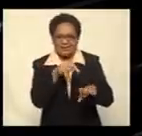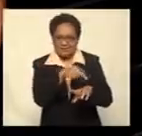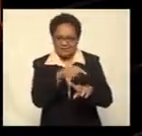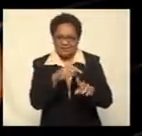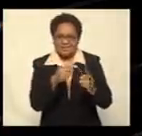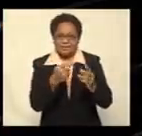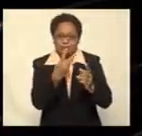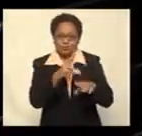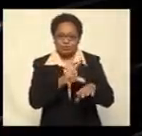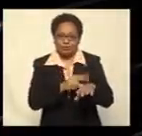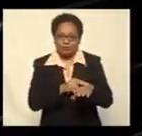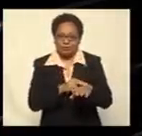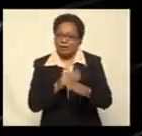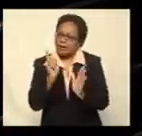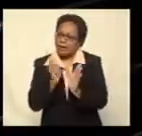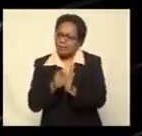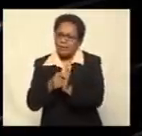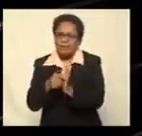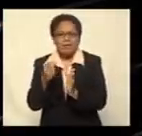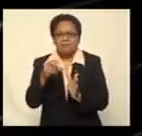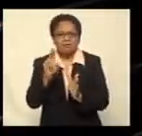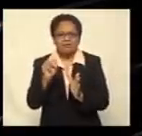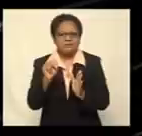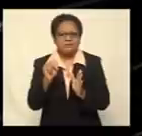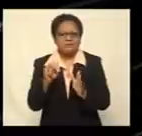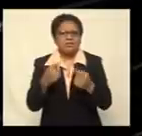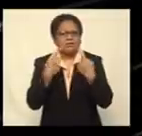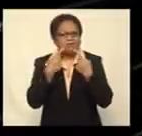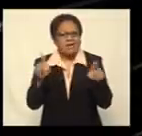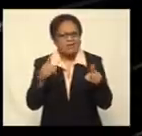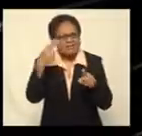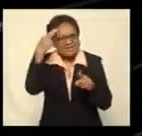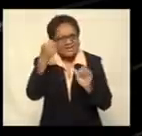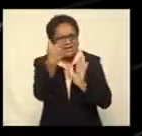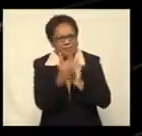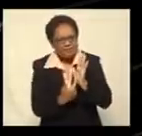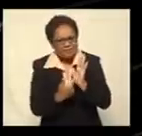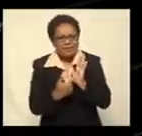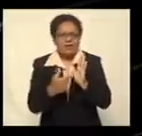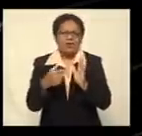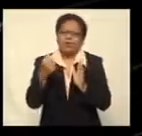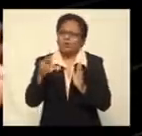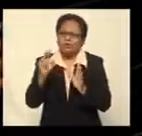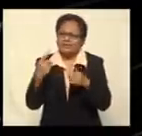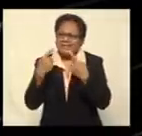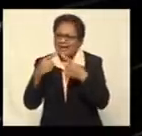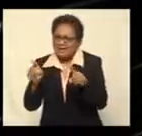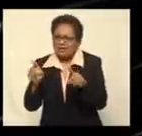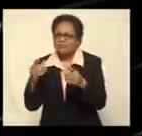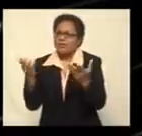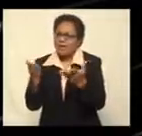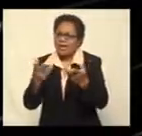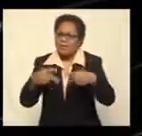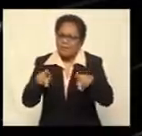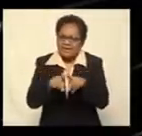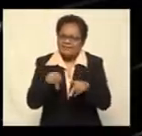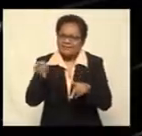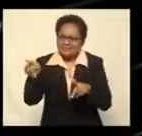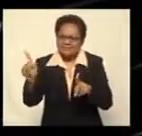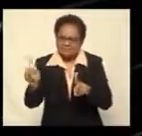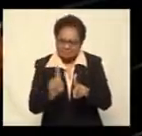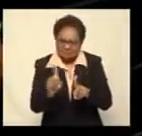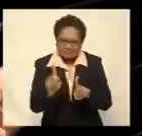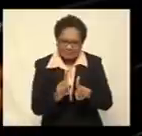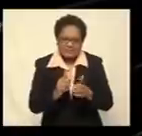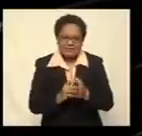and there was no need to publish the list of times and also locations online to do so. Instead, the app